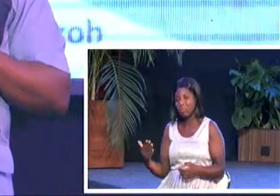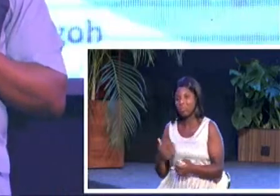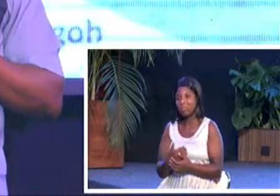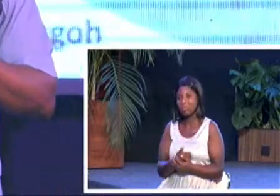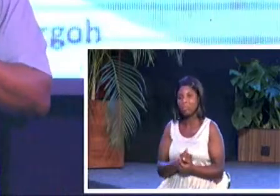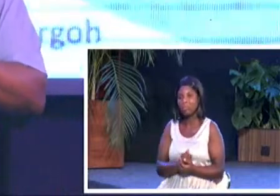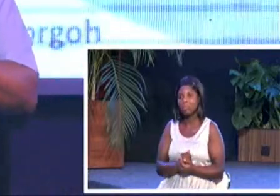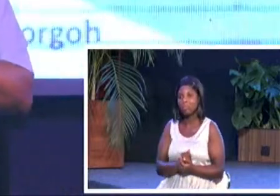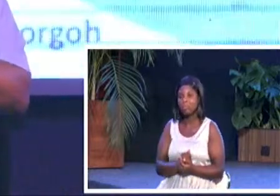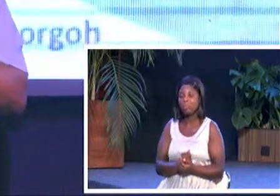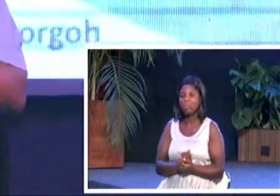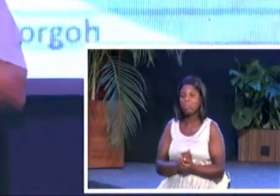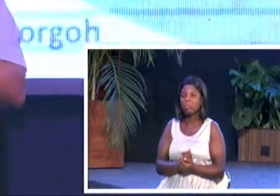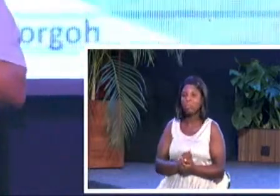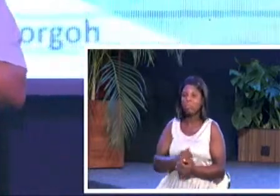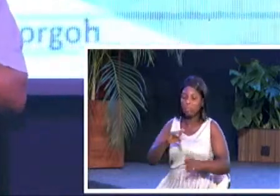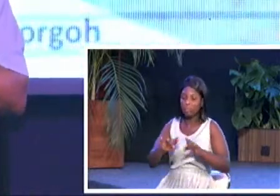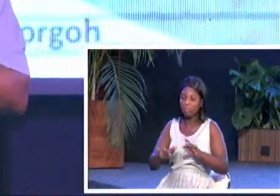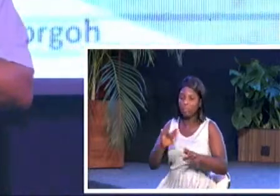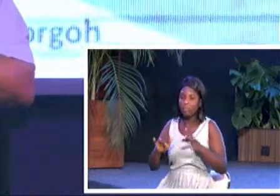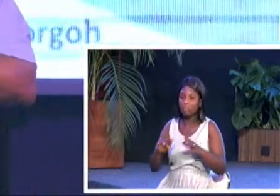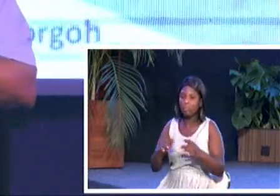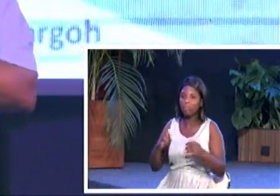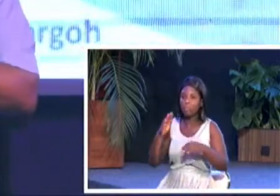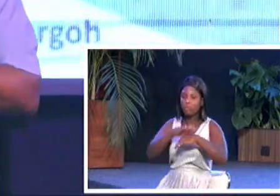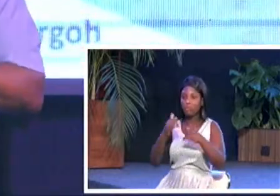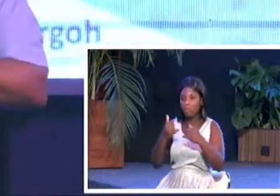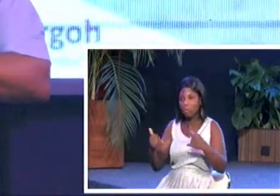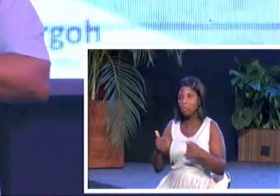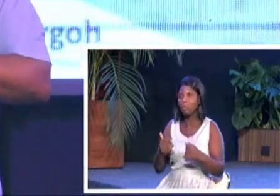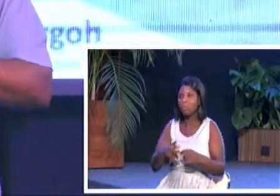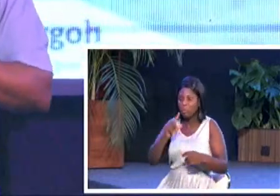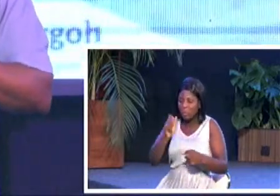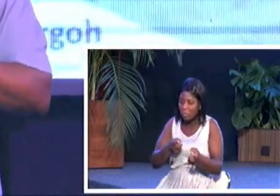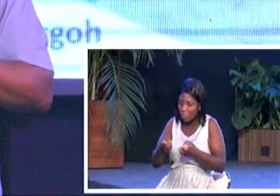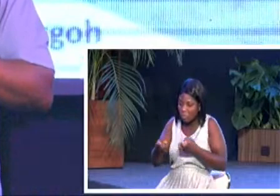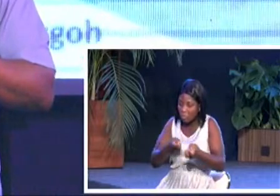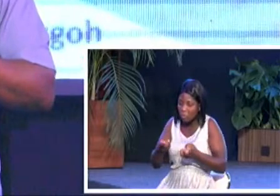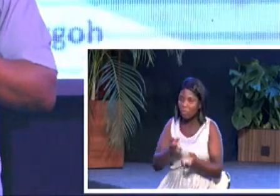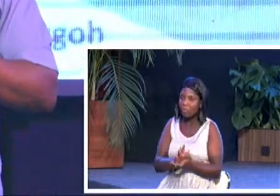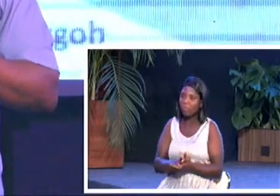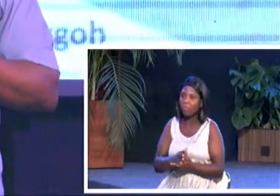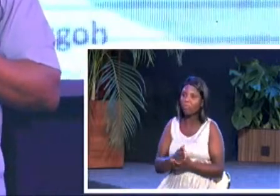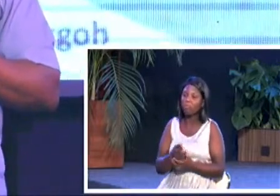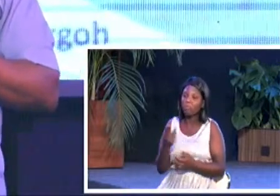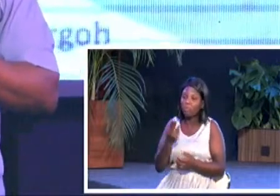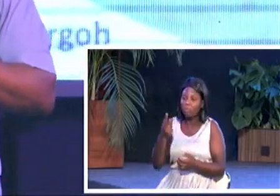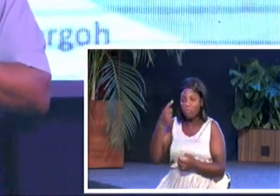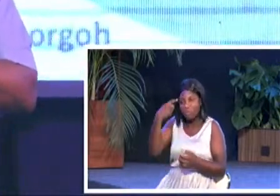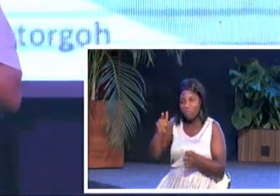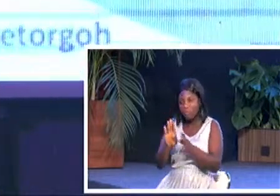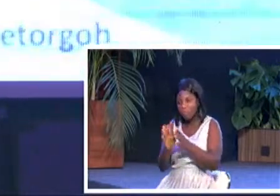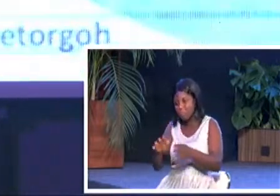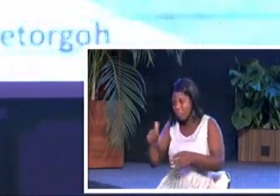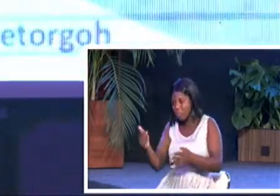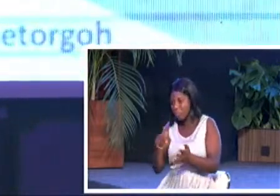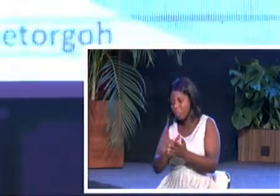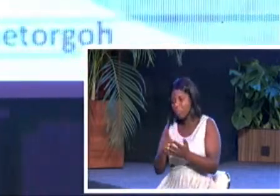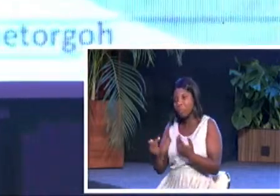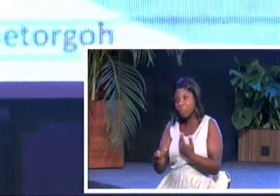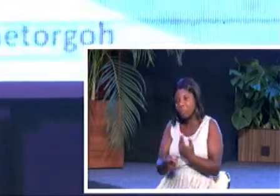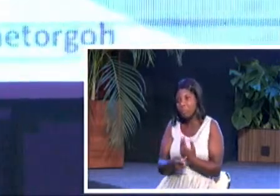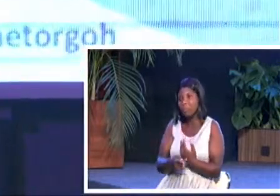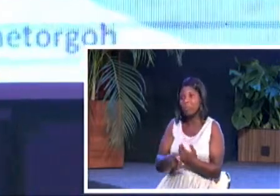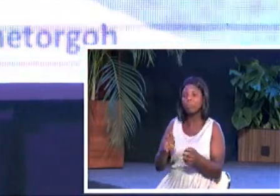you can make phone calls, you can just use eye gestures to control icons. These are wild stuff that the people are